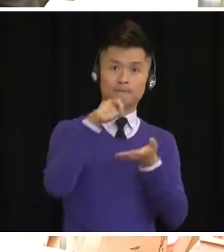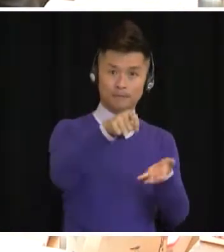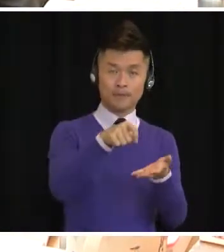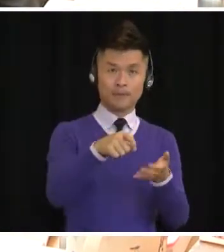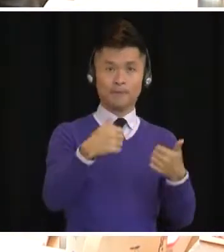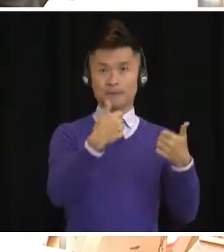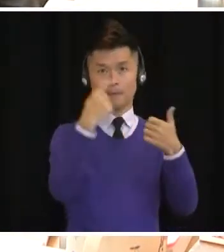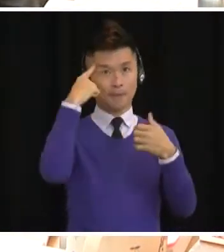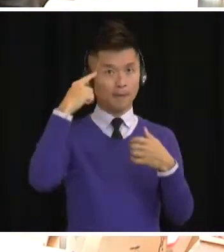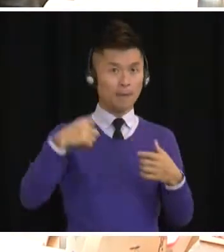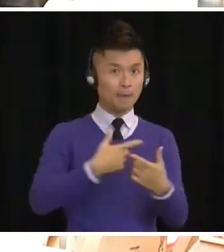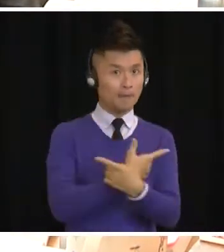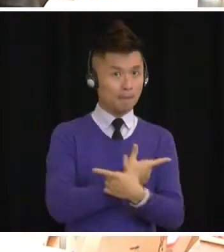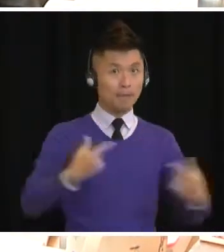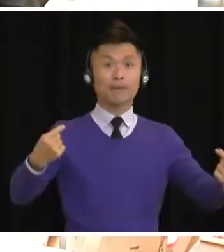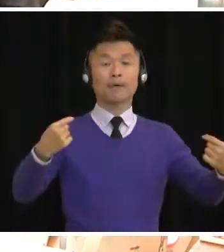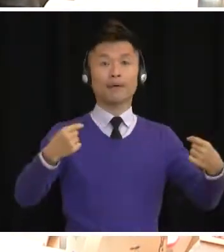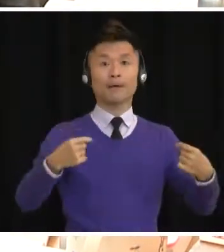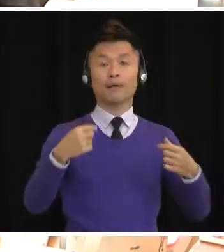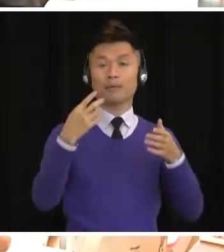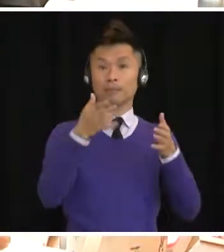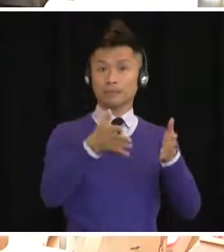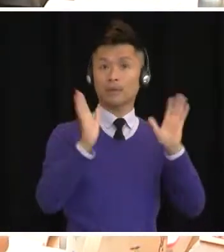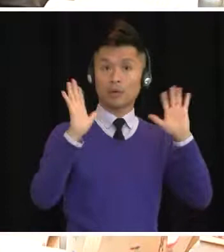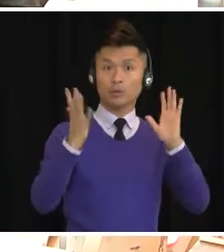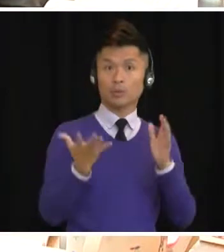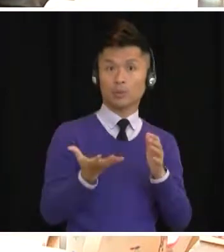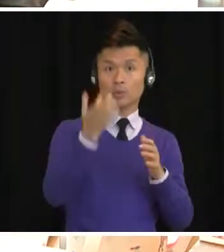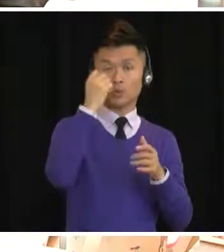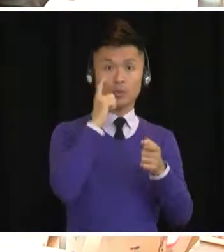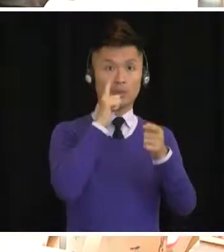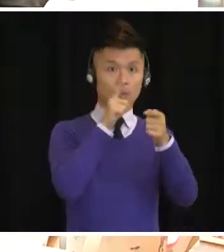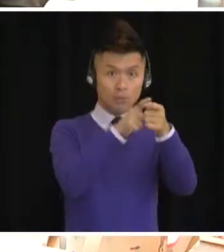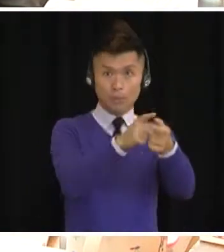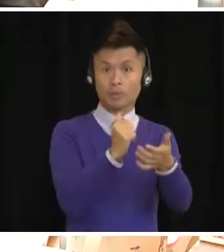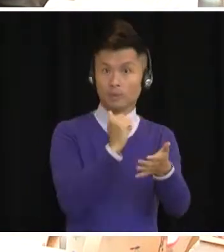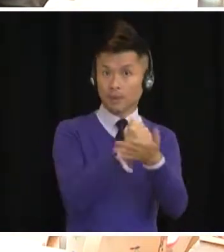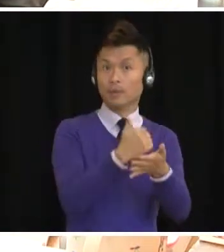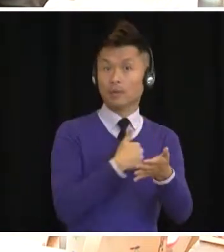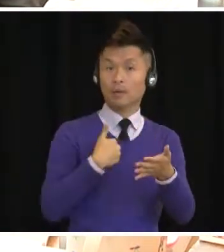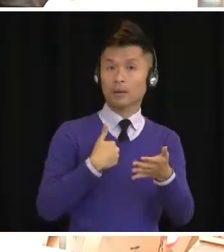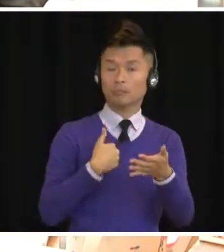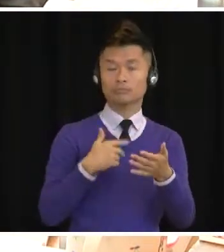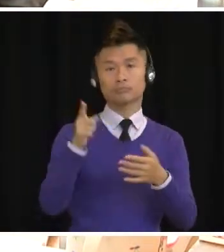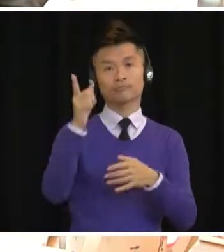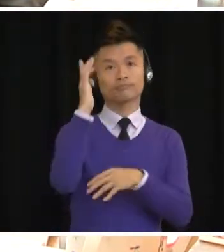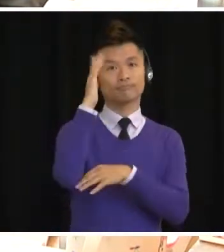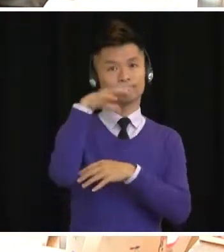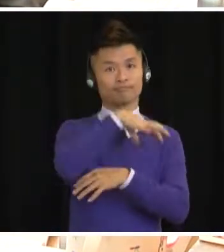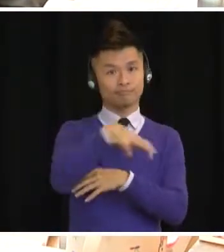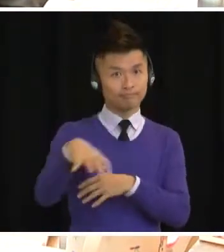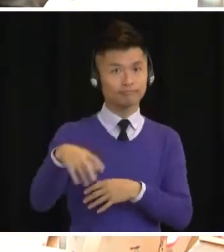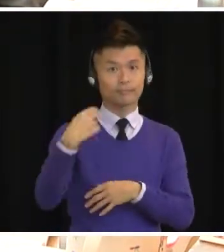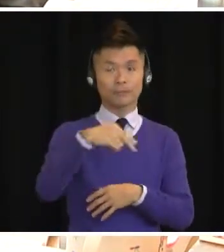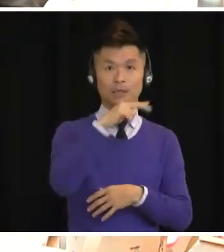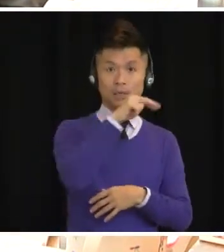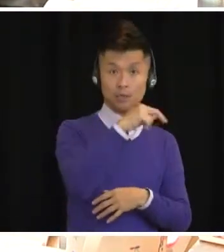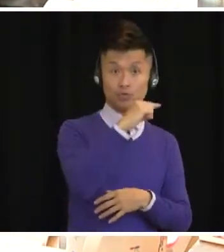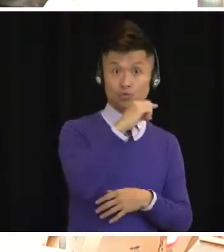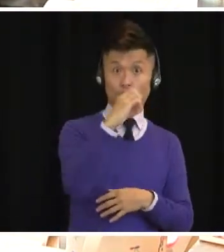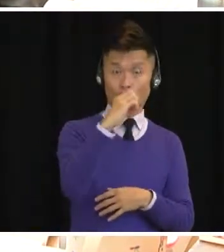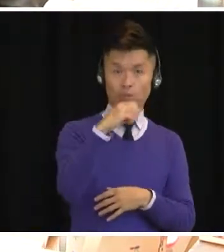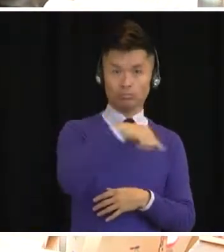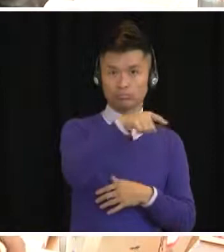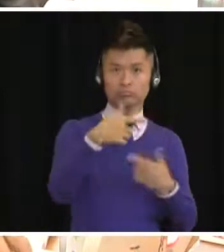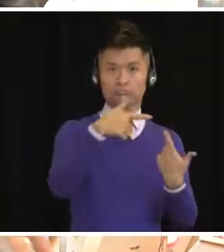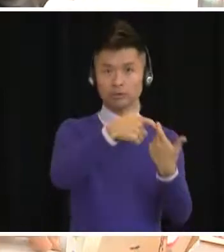bill is proposed, then the legislators have to reach consensus. Then they will pass the bill.